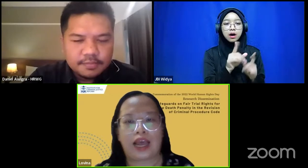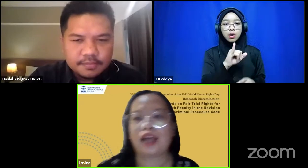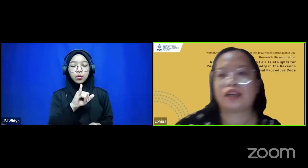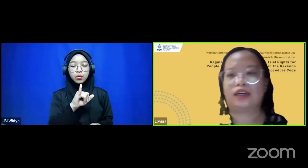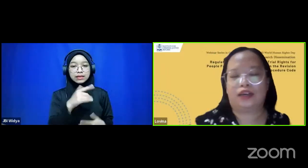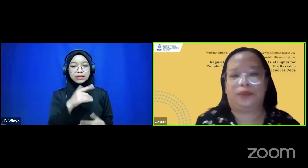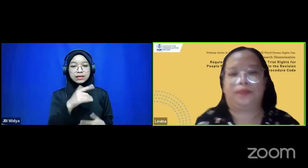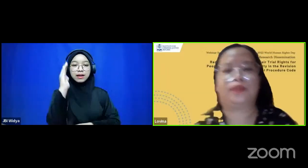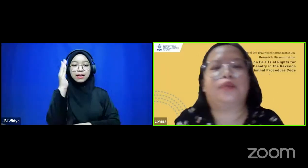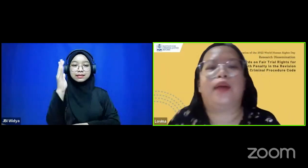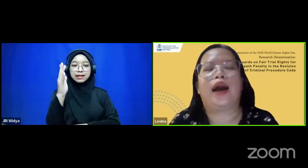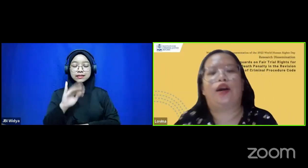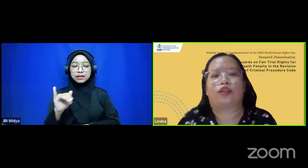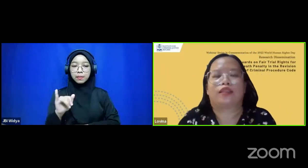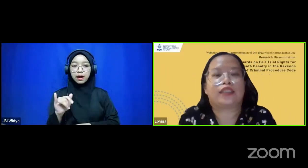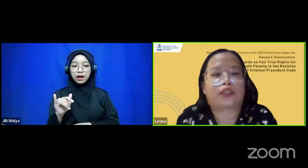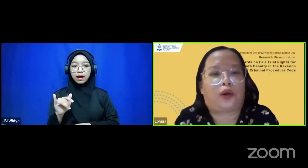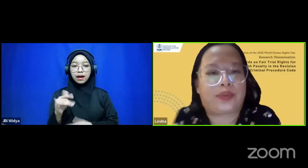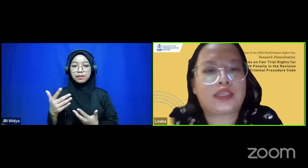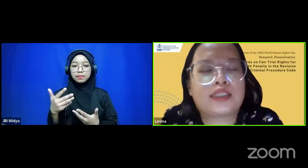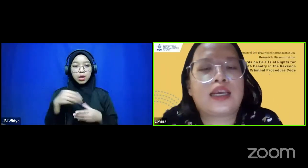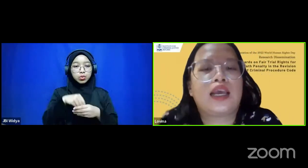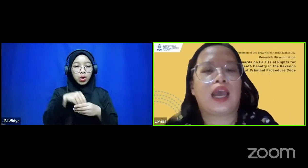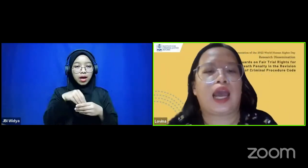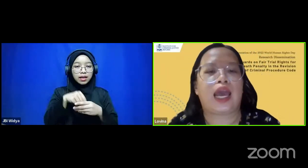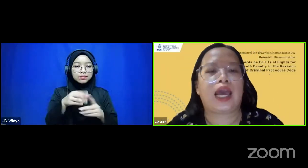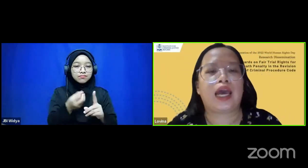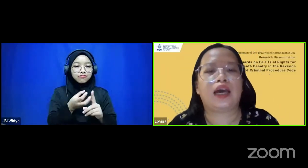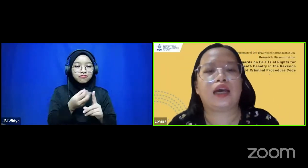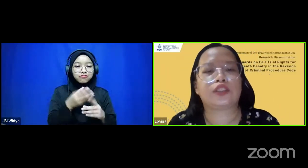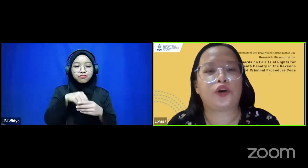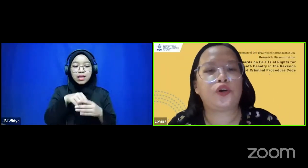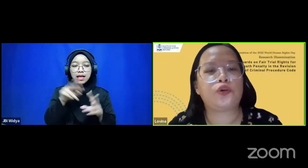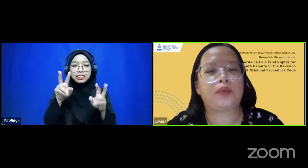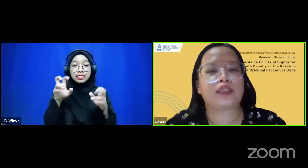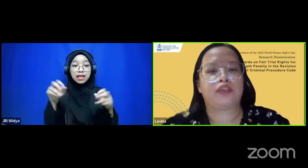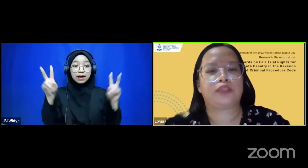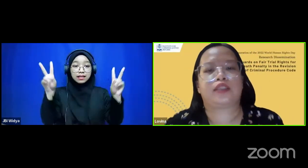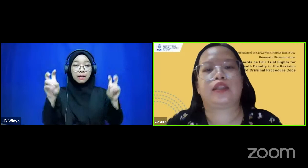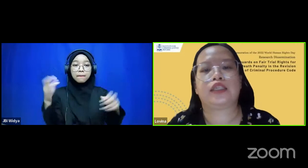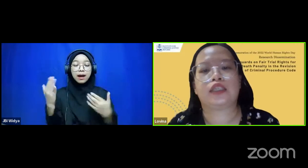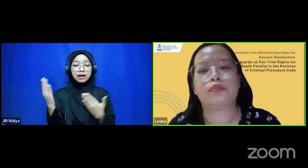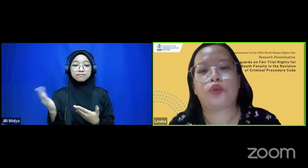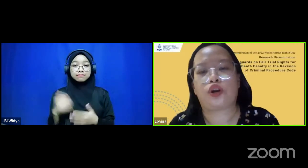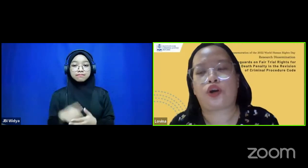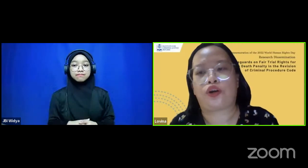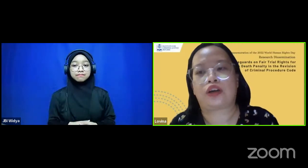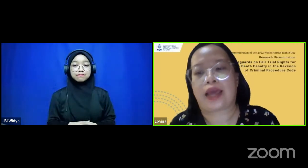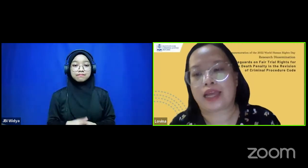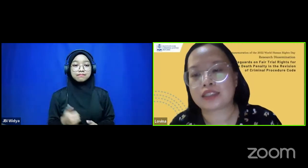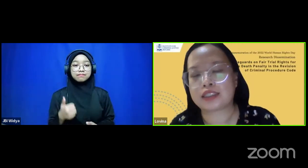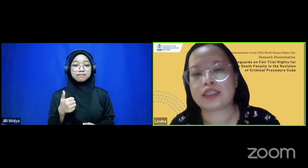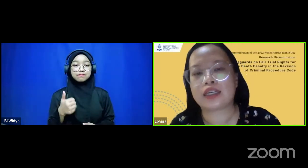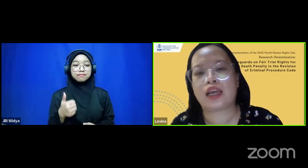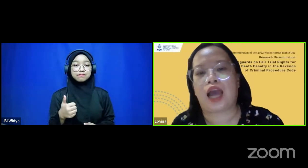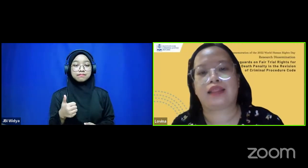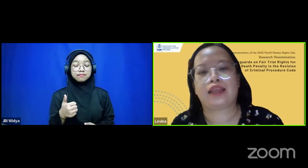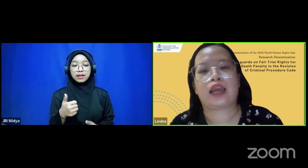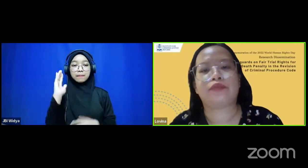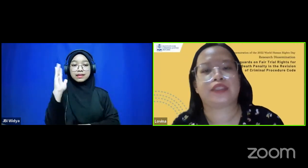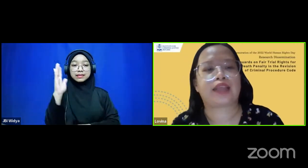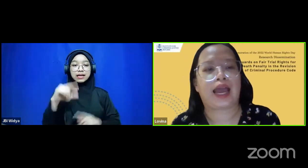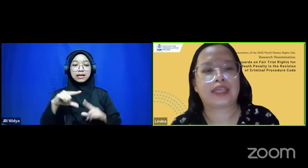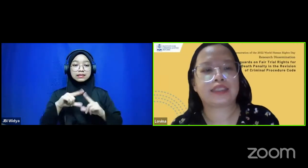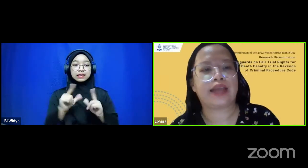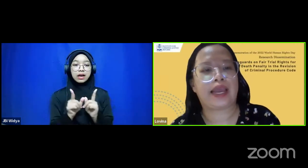insights, about these topics. So Mas Awi's presentation, more or less, I